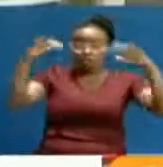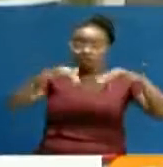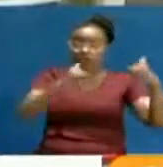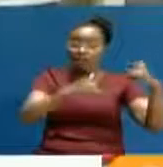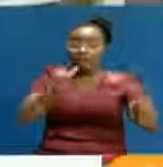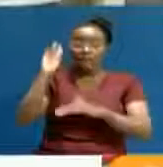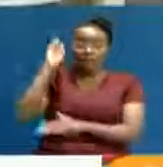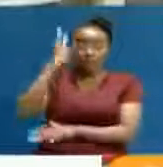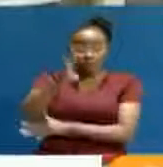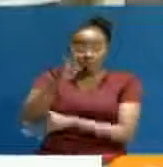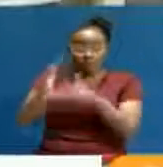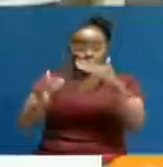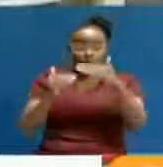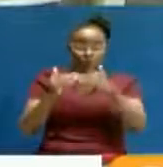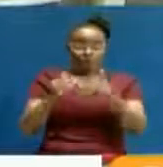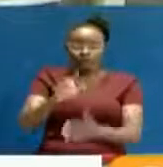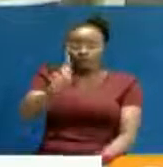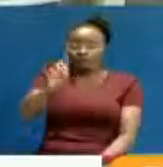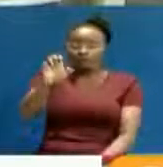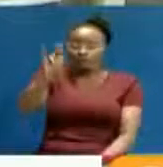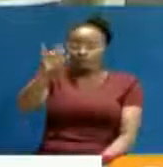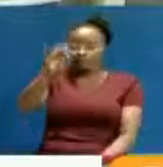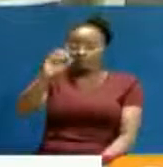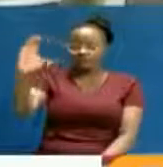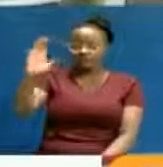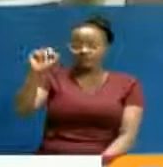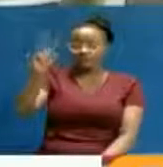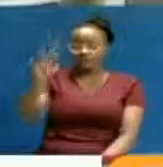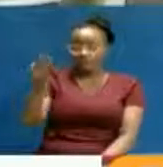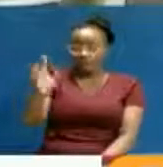implemented to the letter. Dennis Otieno, Citizen TV, Nairobi.